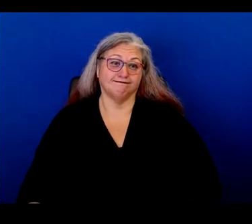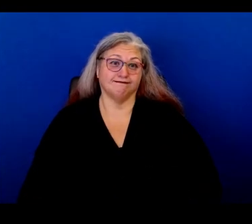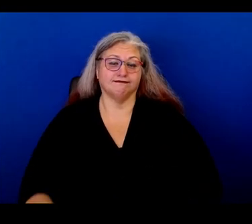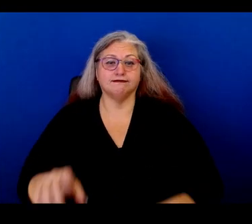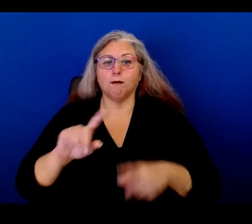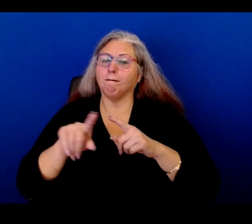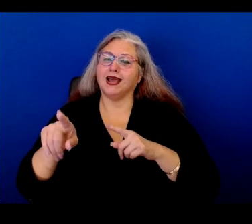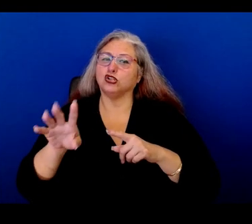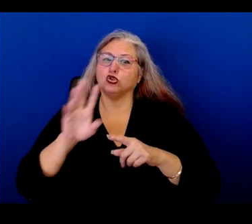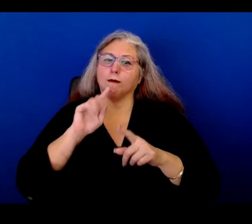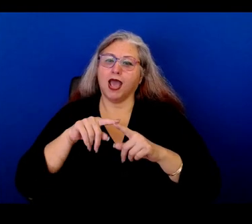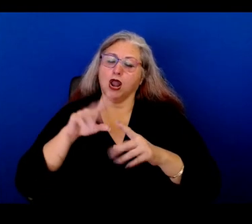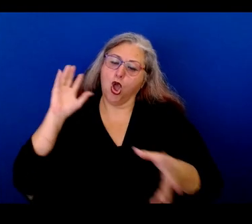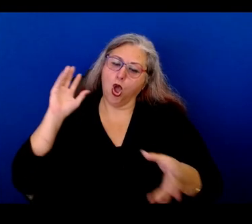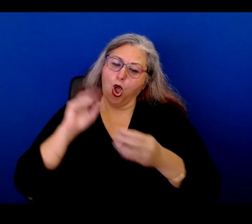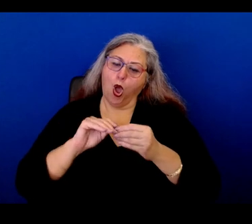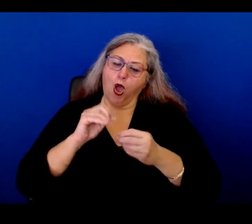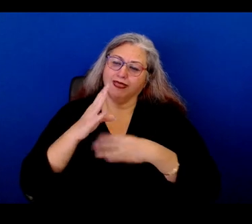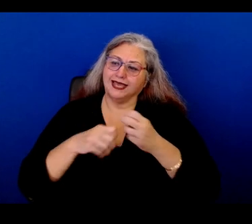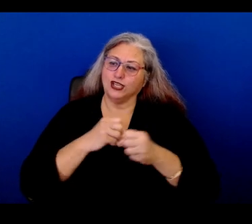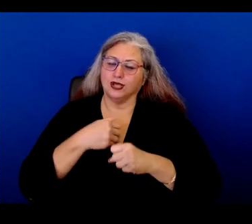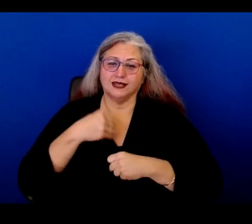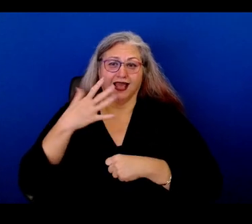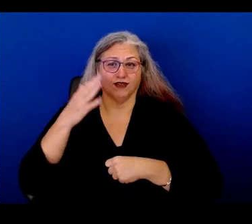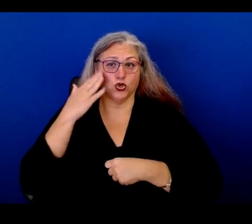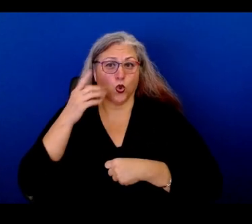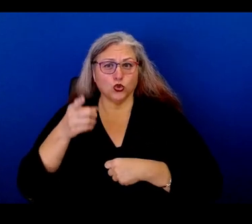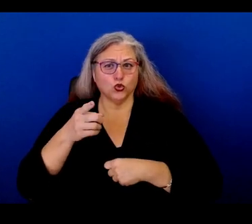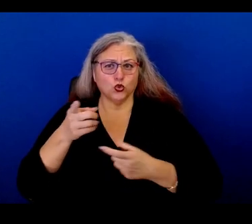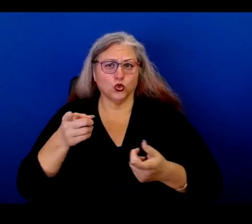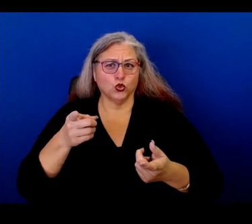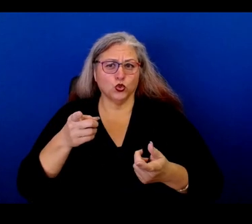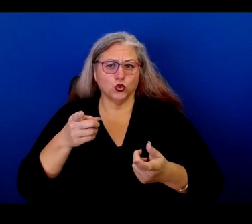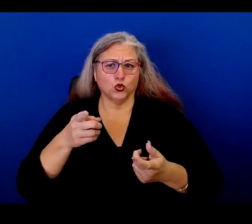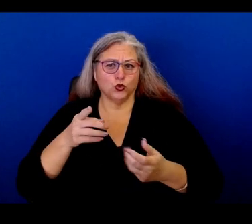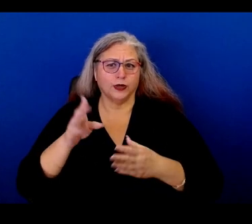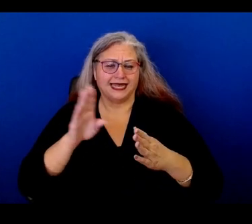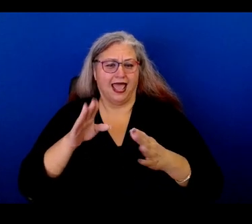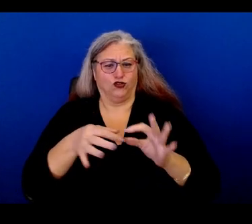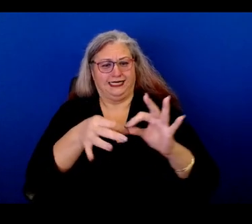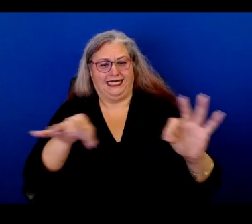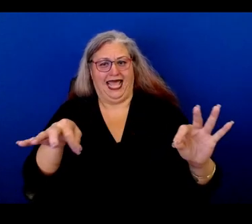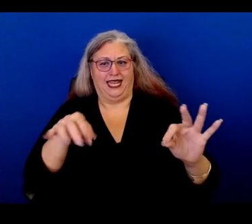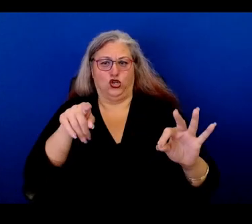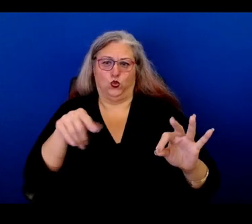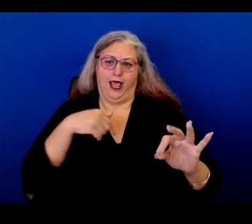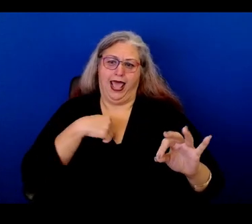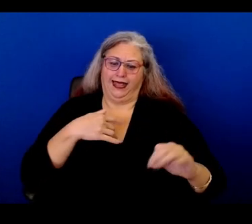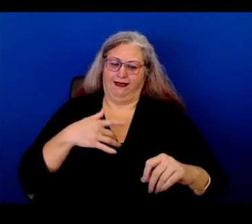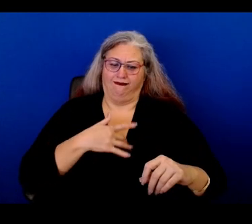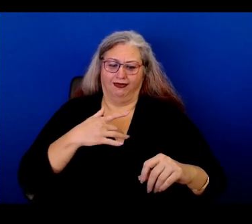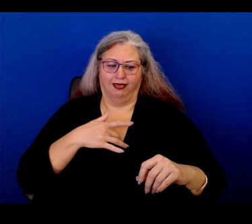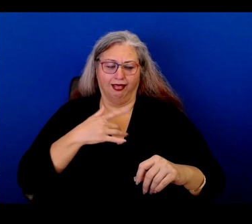you're talking about all the years that I've known you, you've never had that, you've never stated that you had that sensation that there